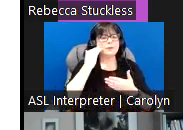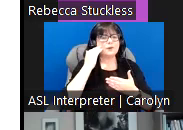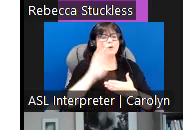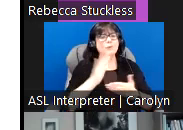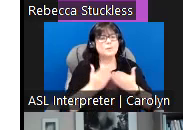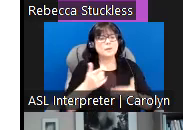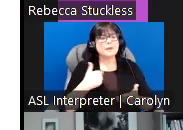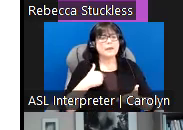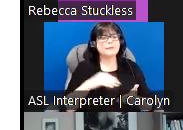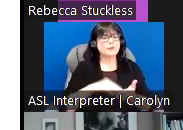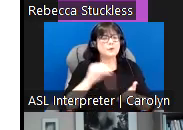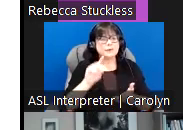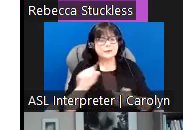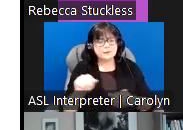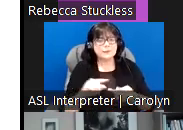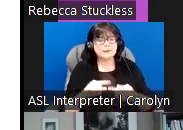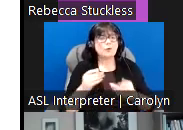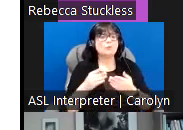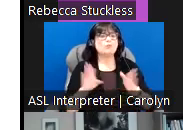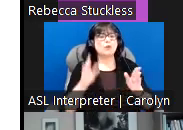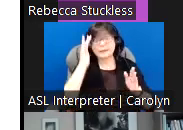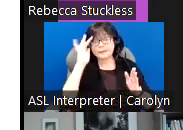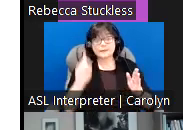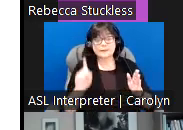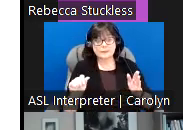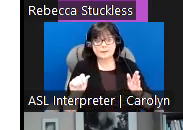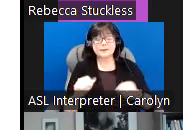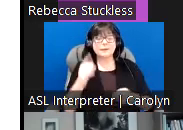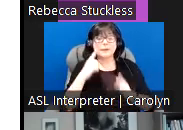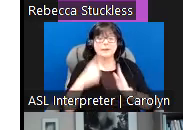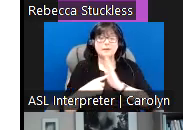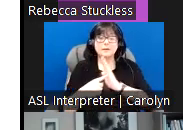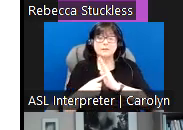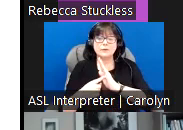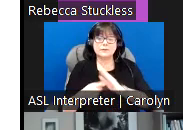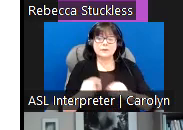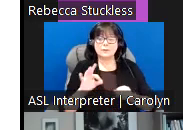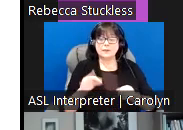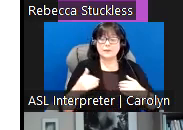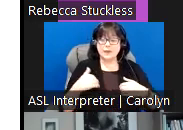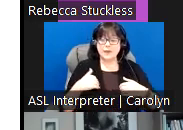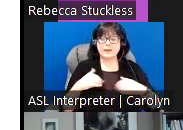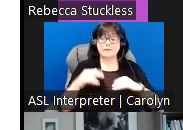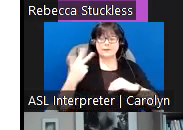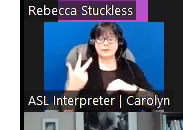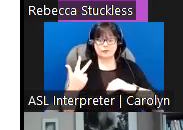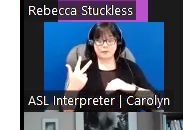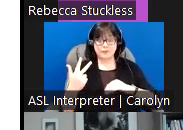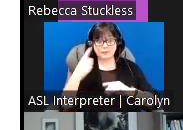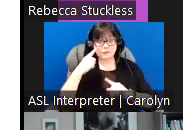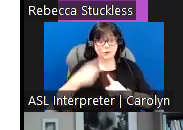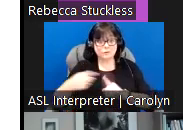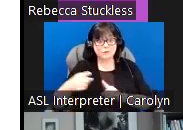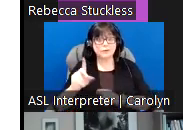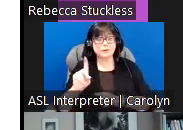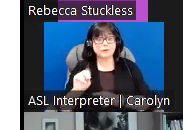broad intellectual disability. For example, if they score 3 in document use and 1 in reading, we know there's probably some kind of a learning disability, because